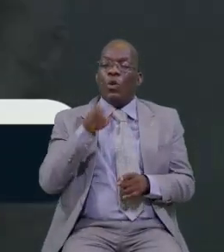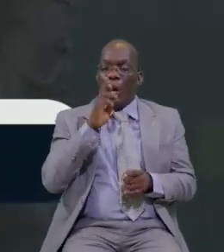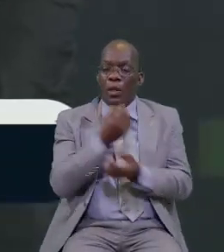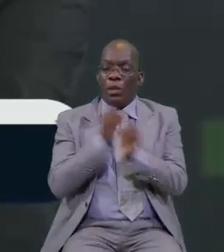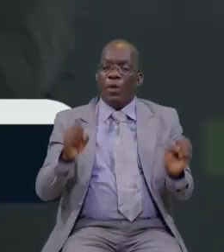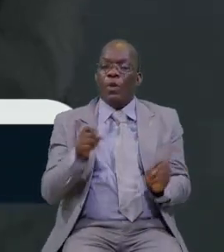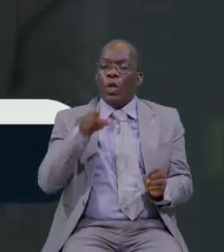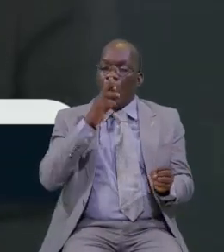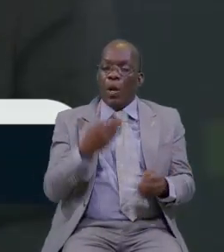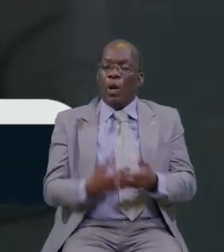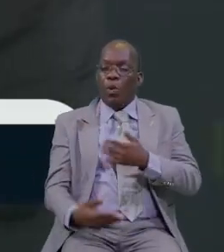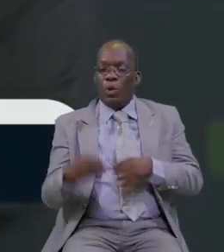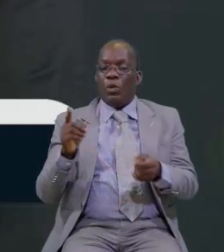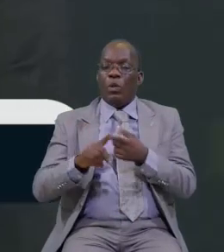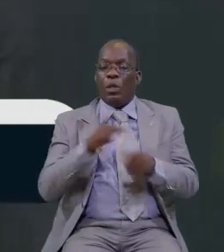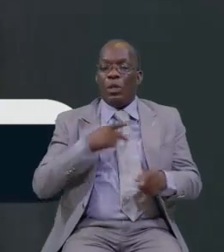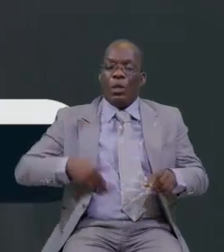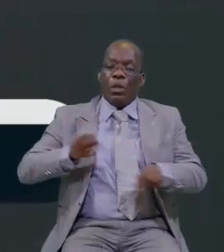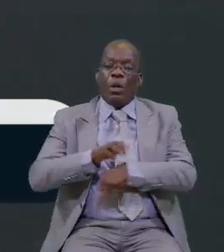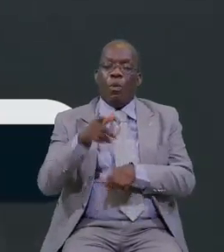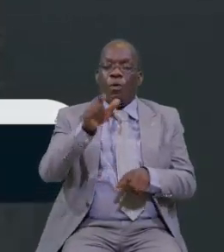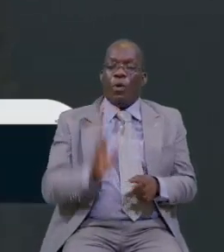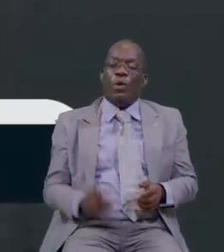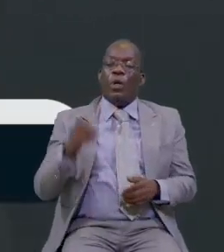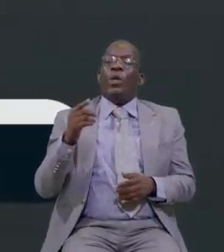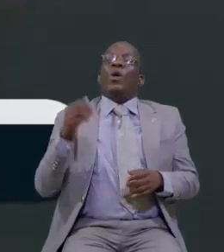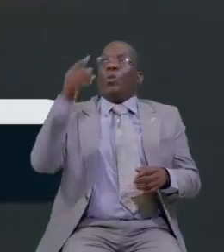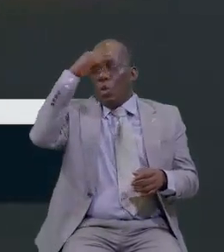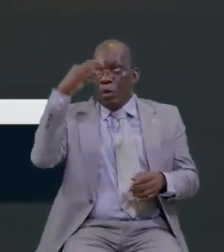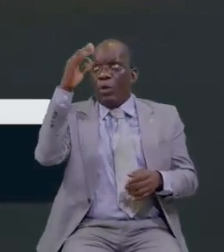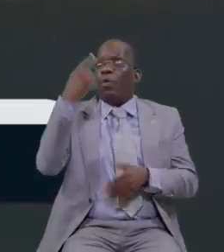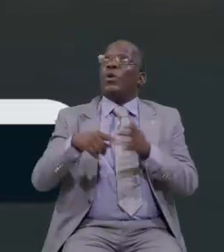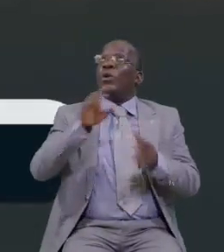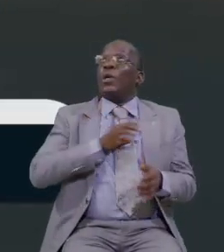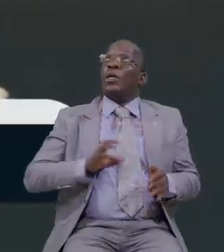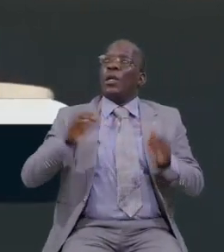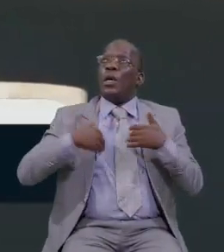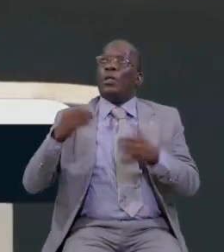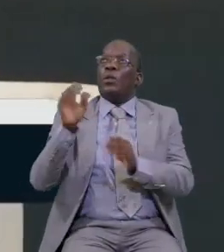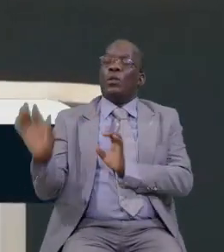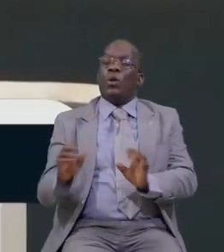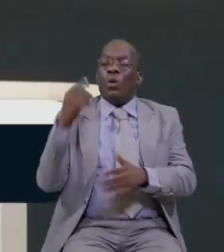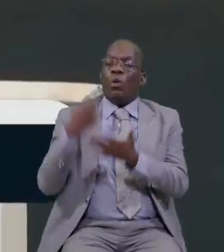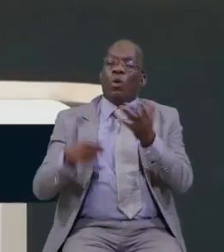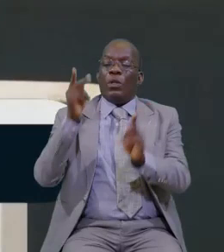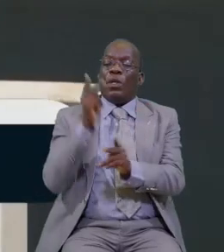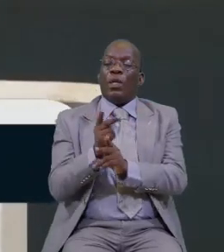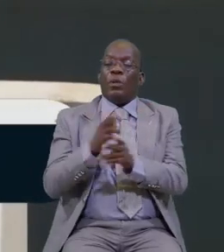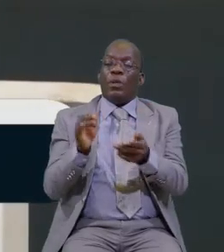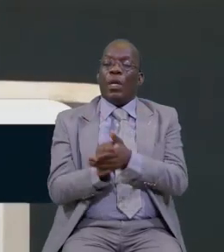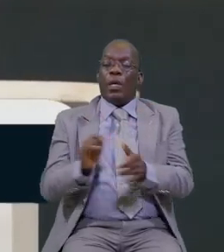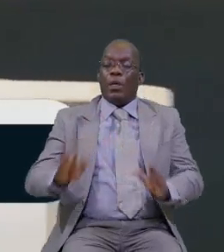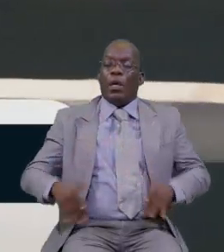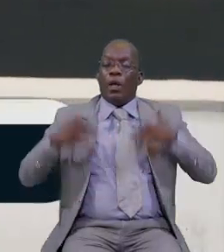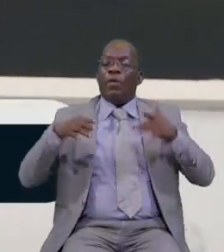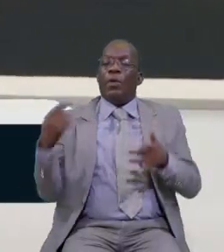has done. What maintains that life? Eternal life. What maintains that life? The life of God in